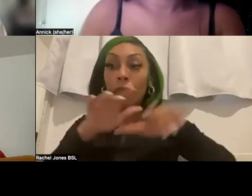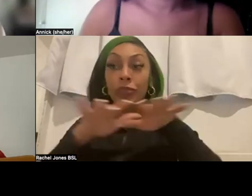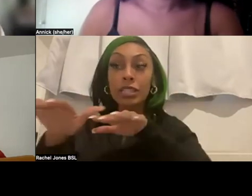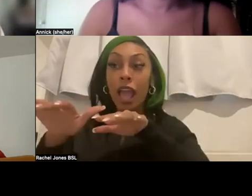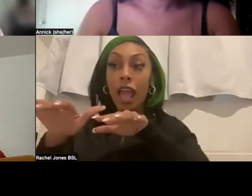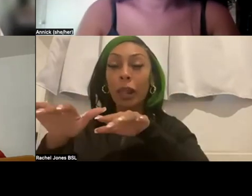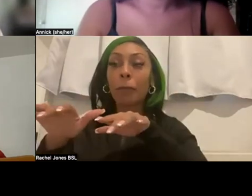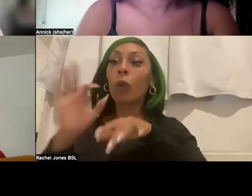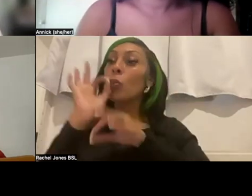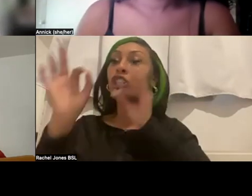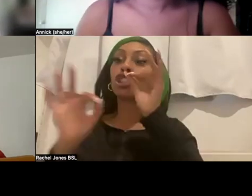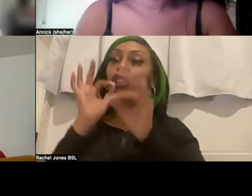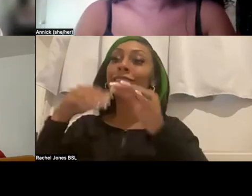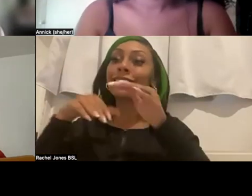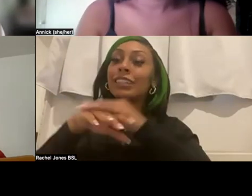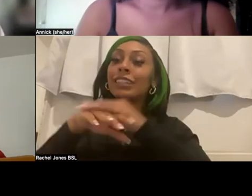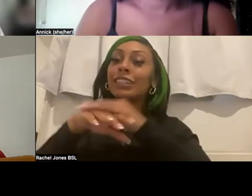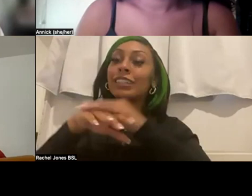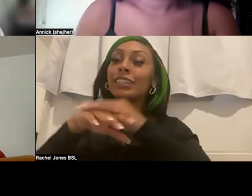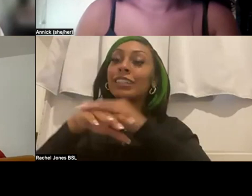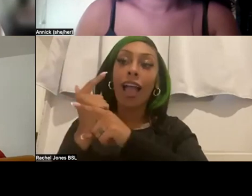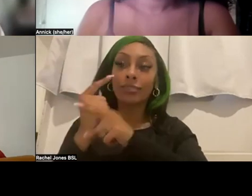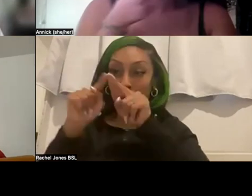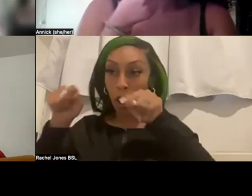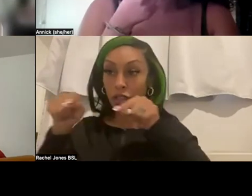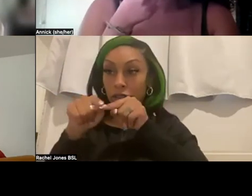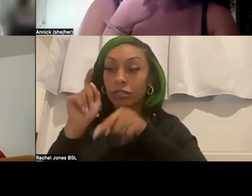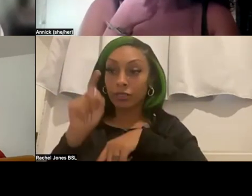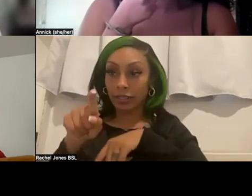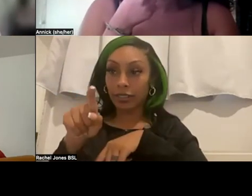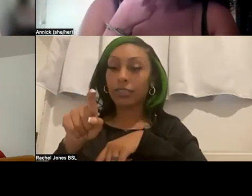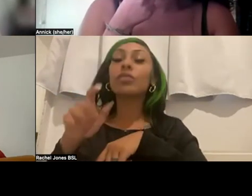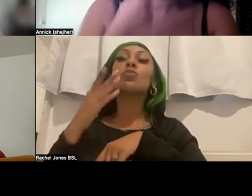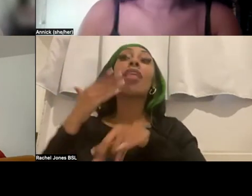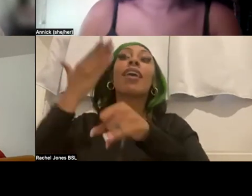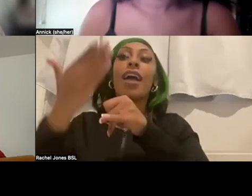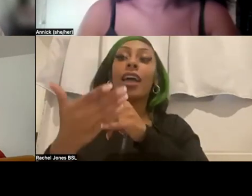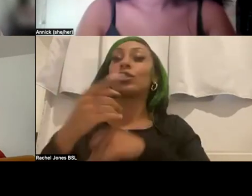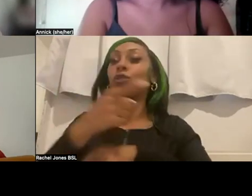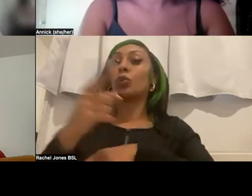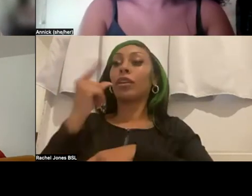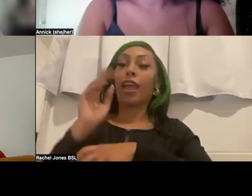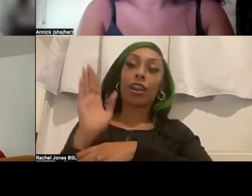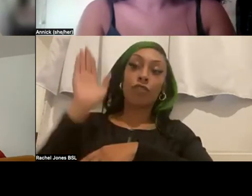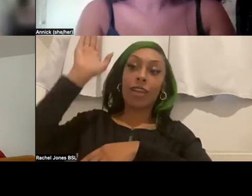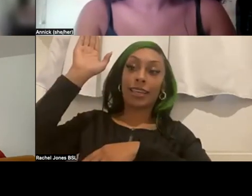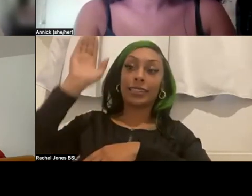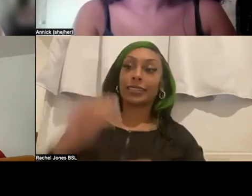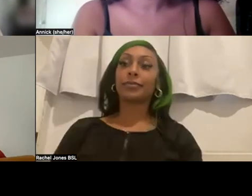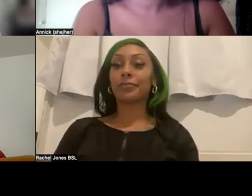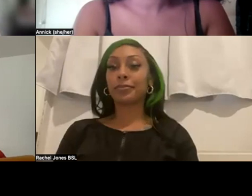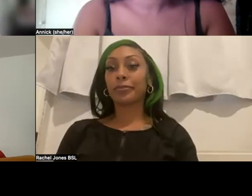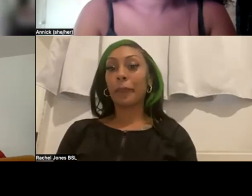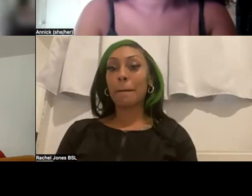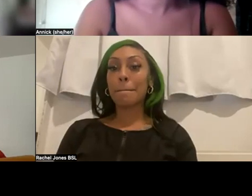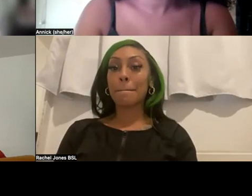function and we will come to you. And towards the end, if there's time, you'll also be able to raise the hand function in the